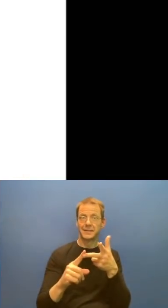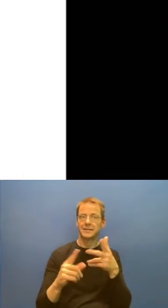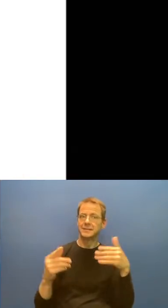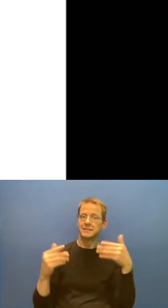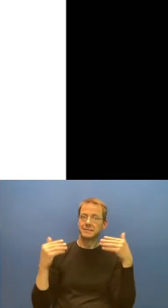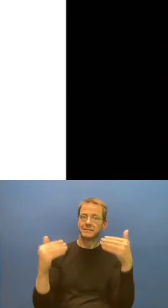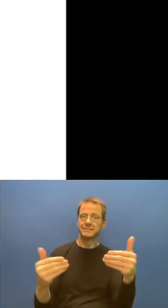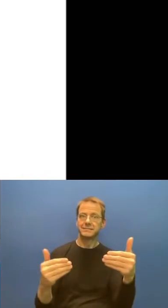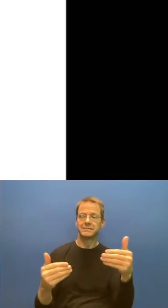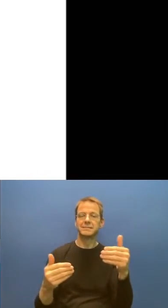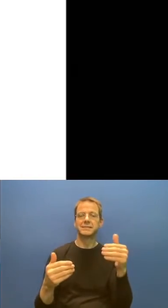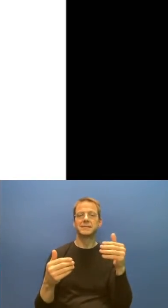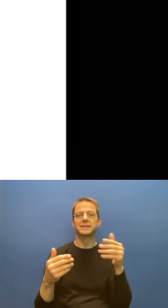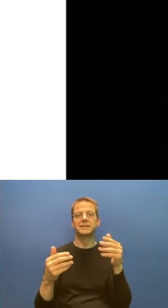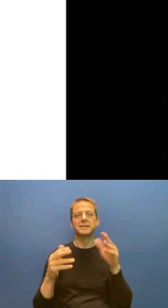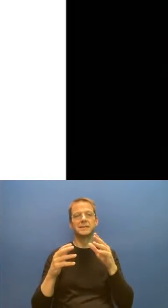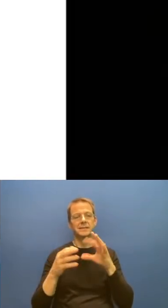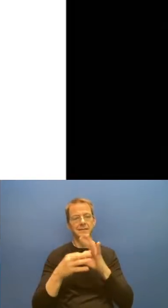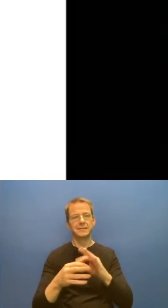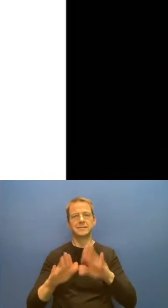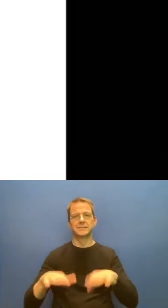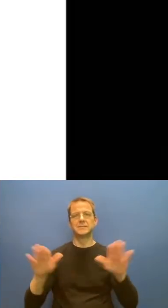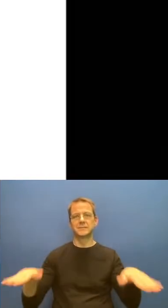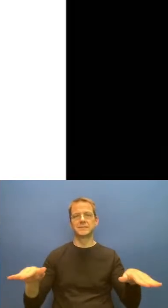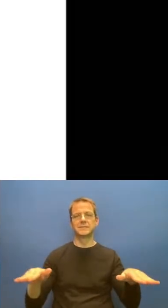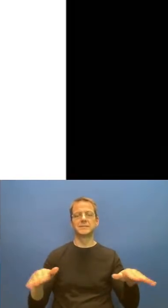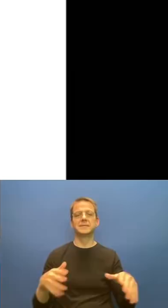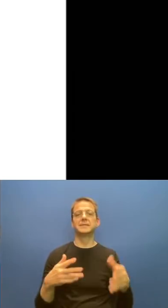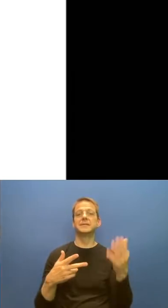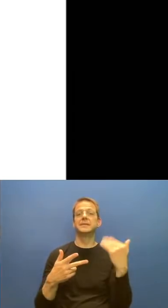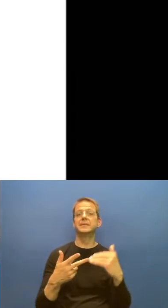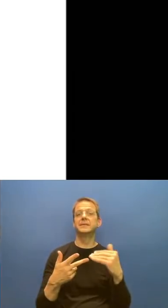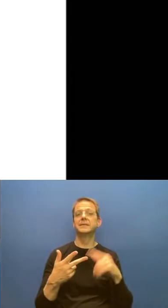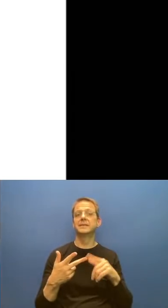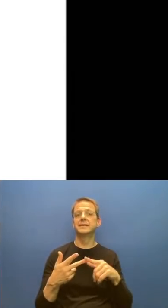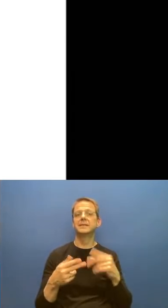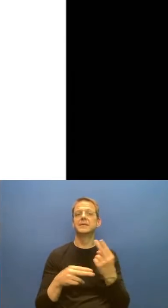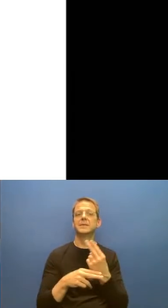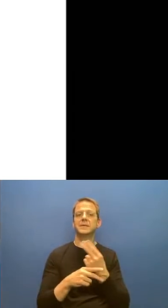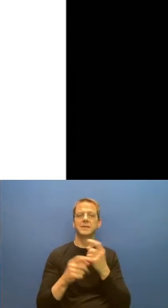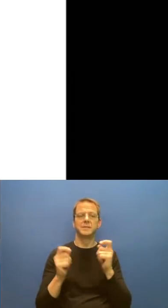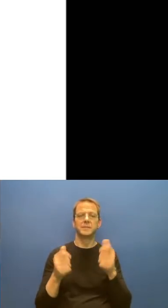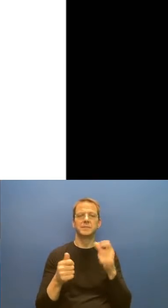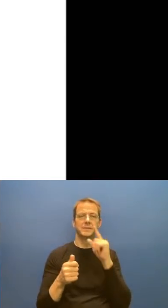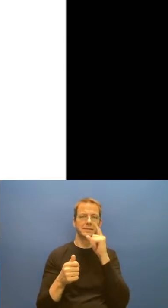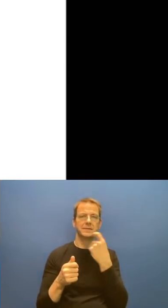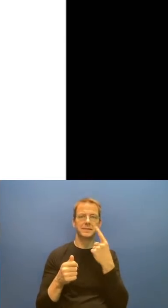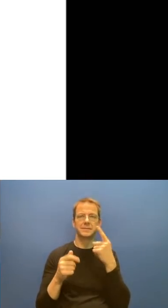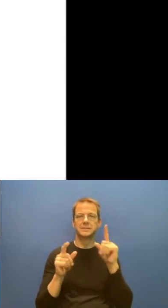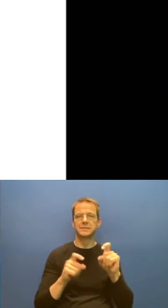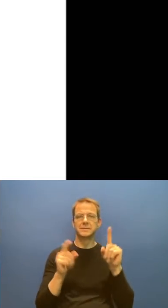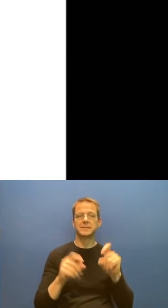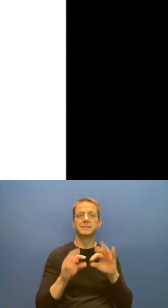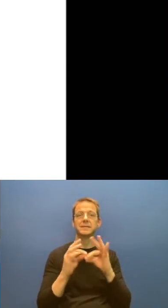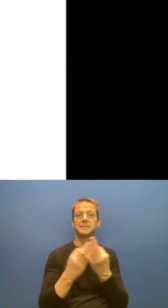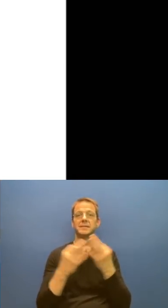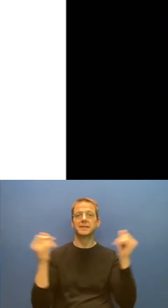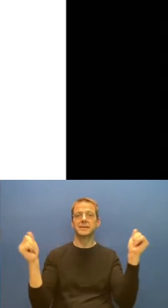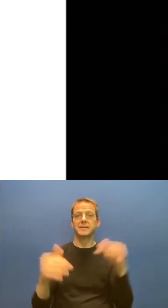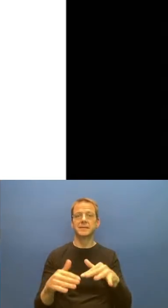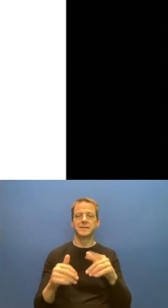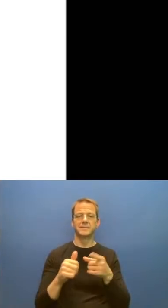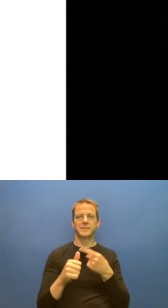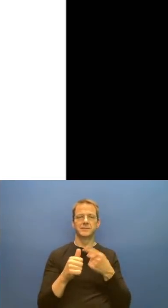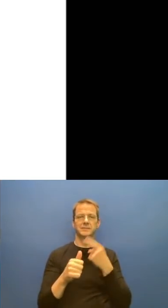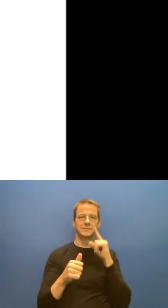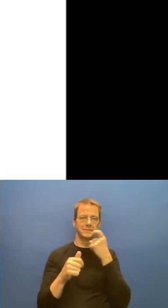really, if we can, get those rapid tests and test family members to prevent asymptomatic spread, to catch